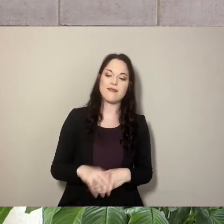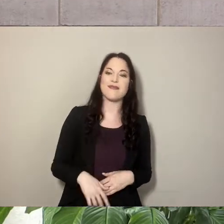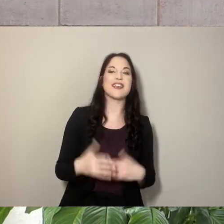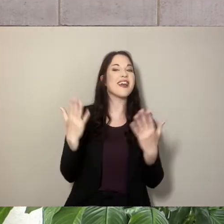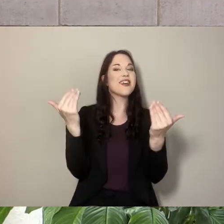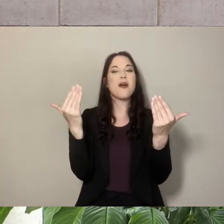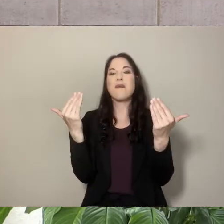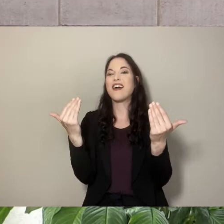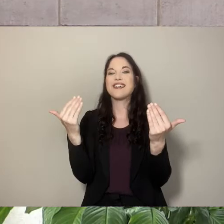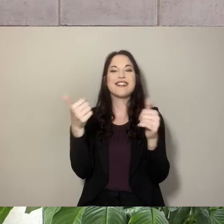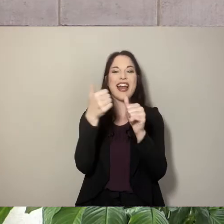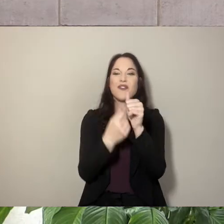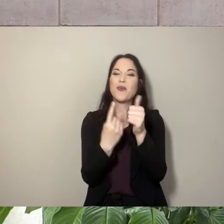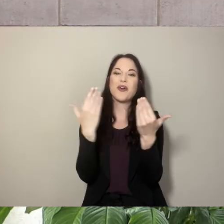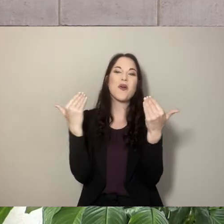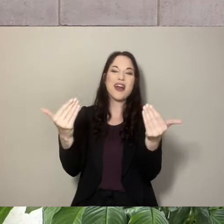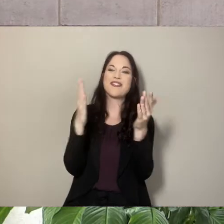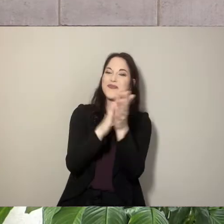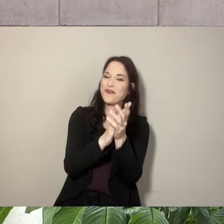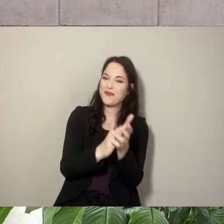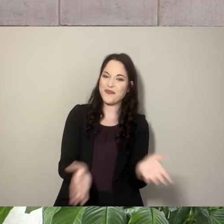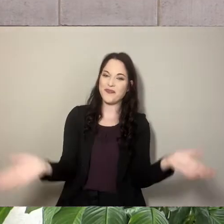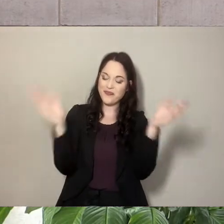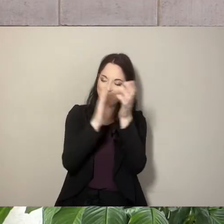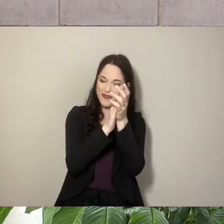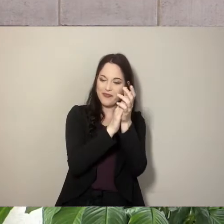Come on, everybody, clap your hands. Come on.